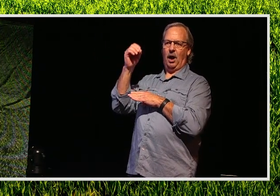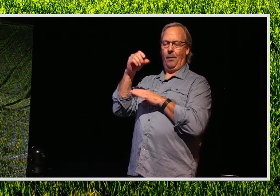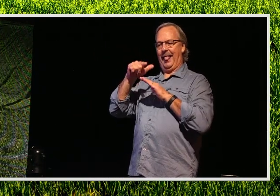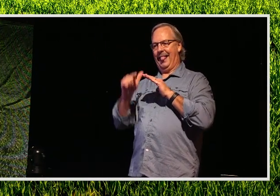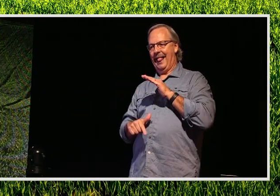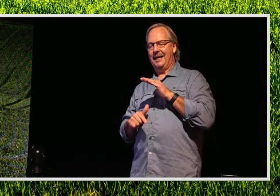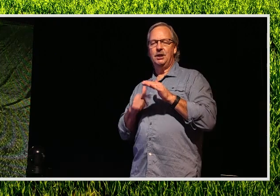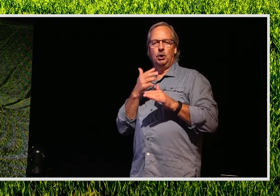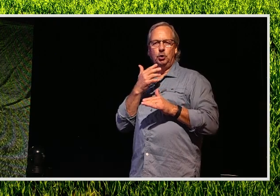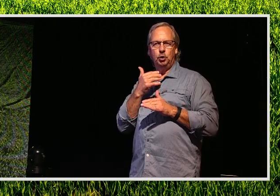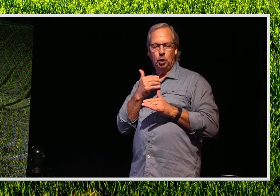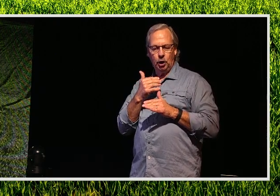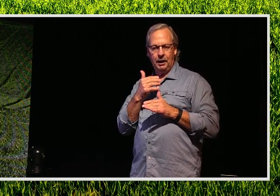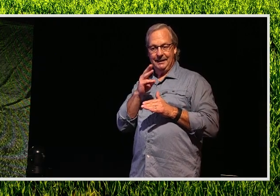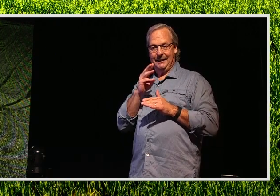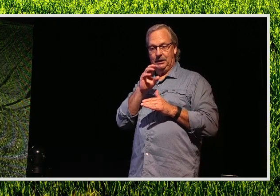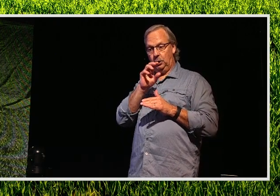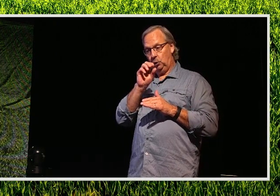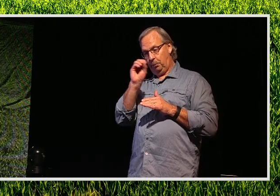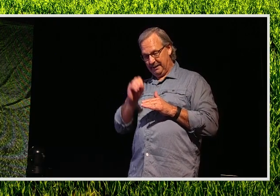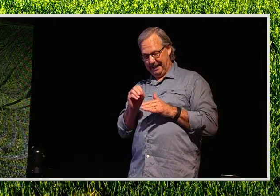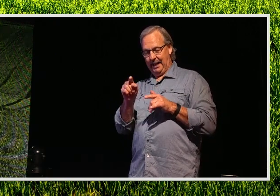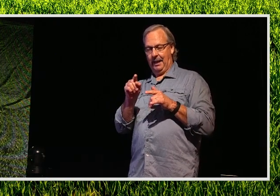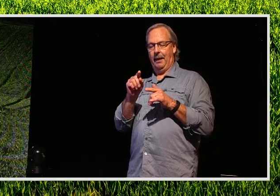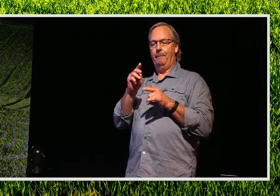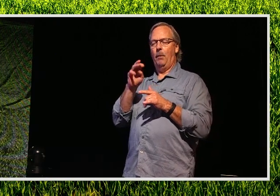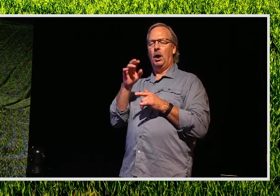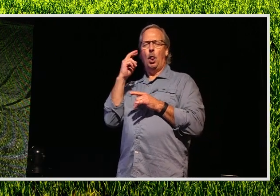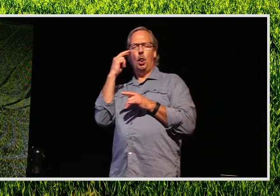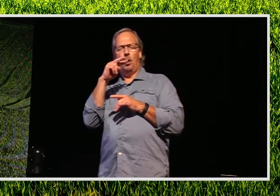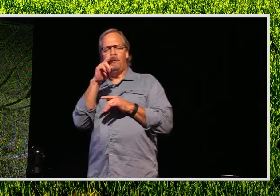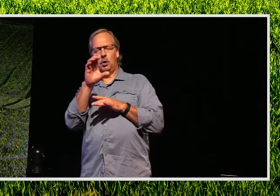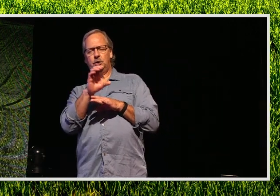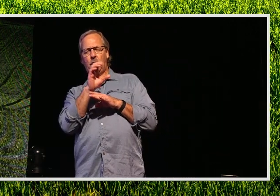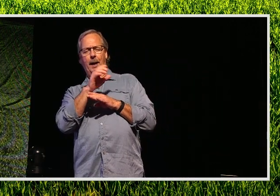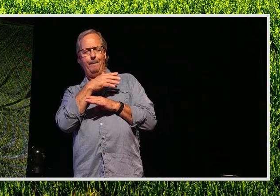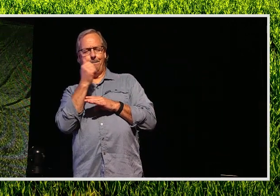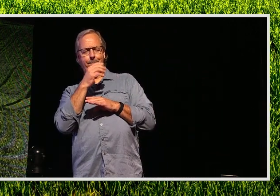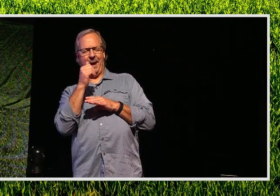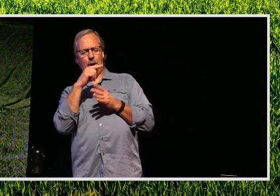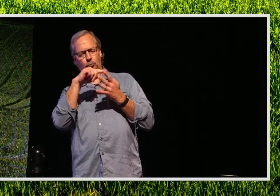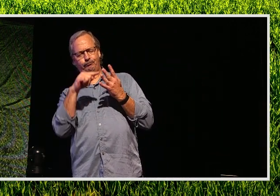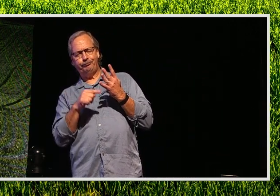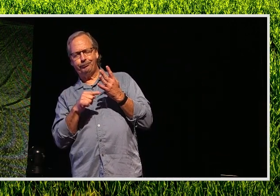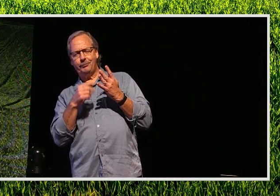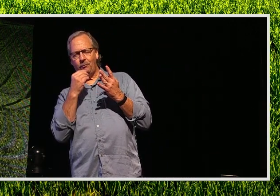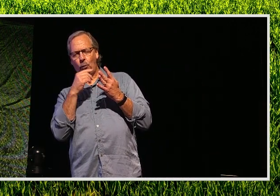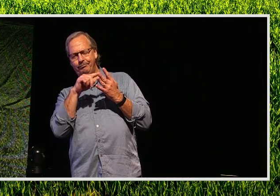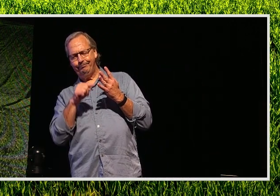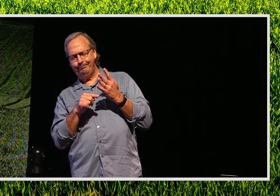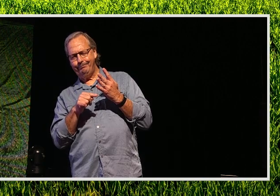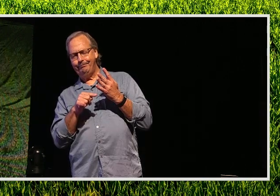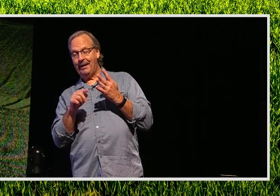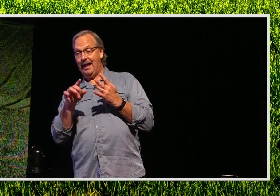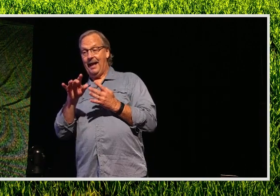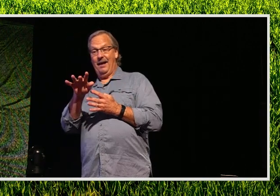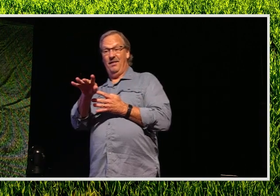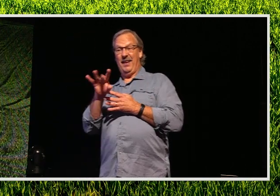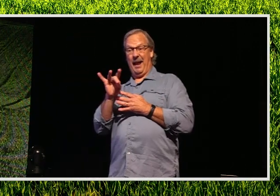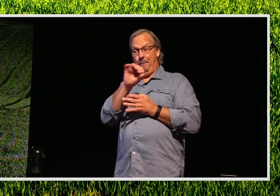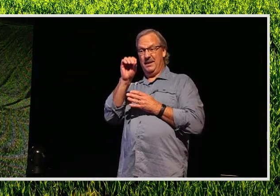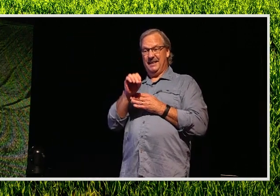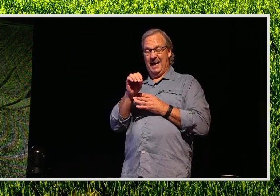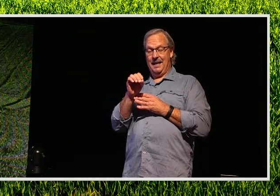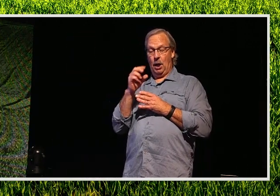sugar. 62% of that market is looking for a chocolate that has better for you ingredients. And 58% of that market is looking for chocolate that